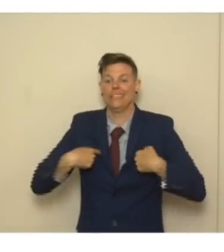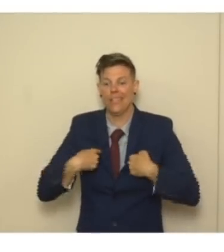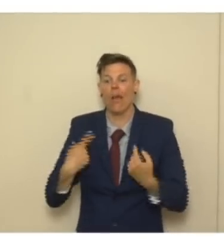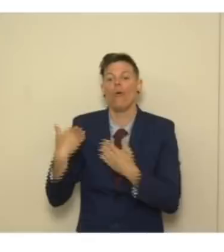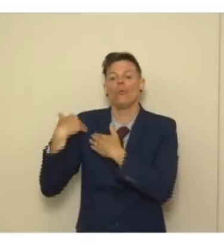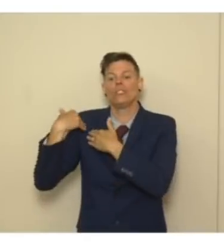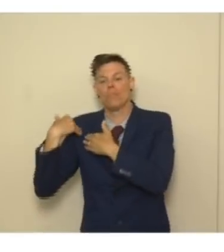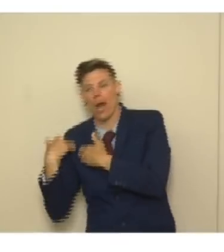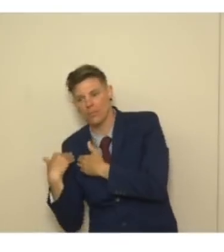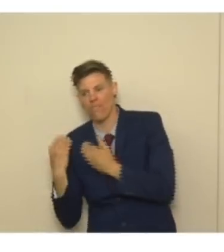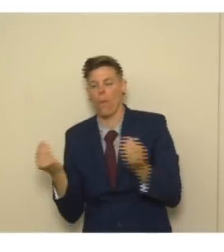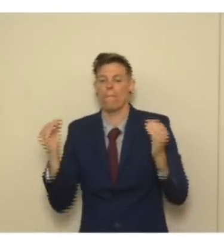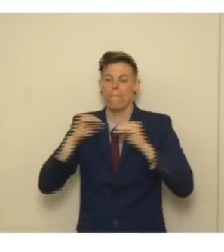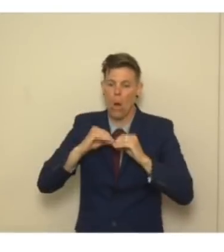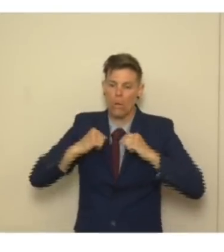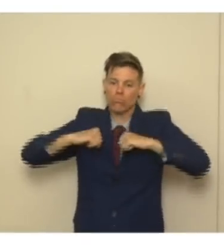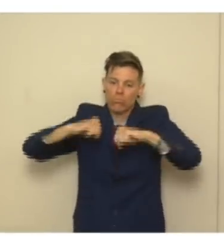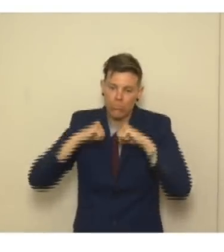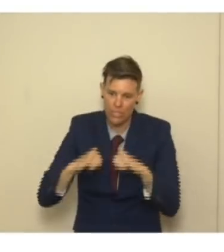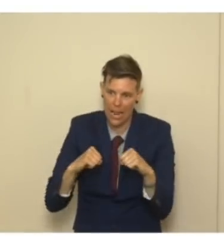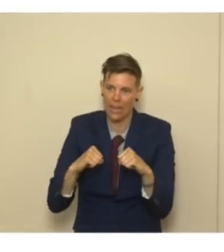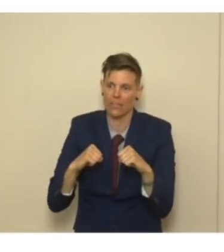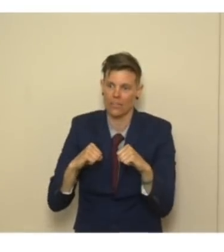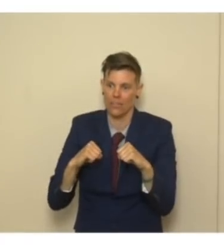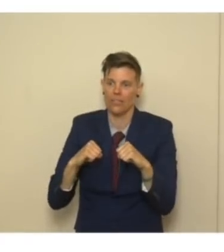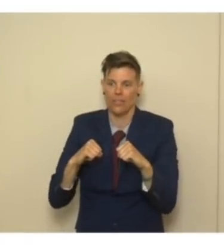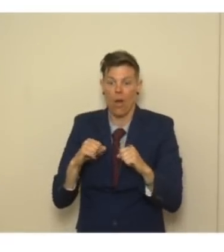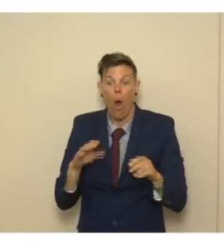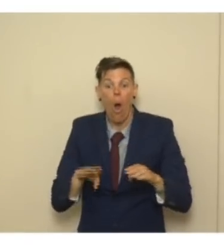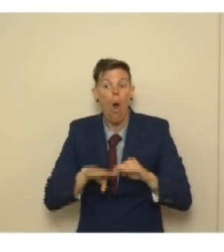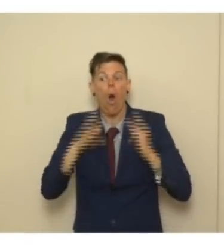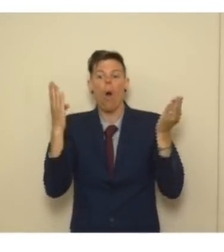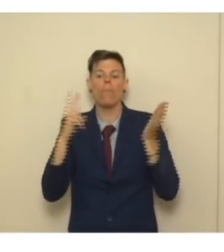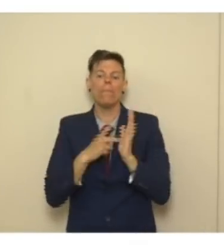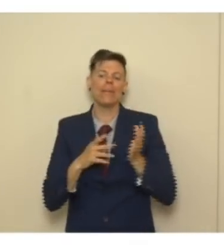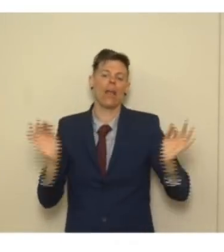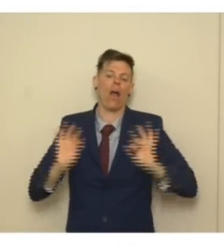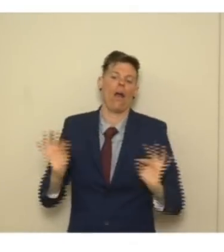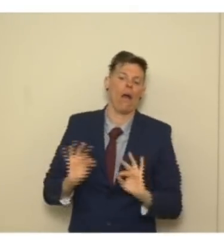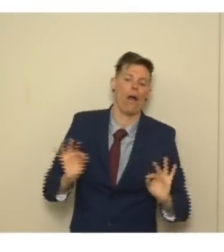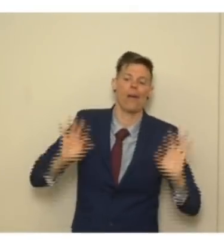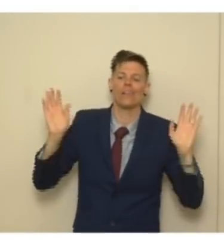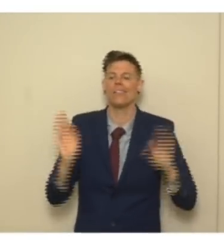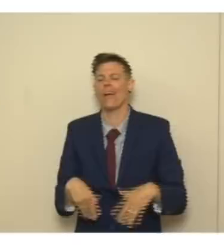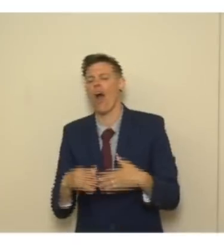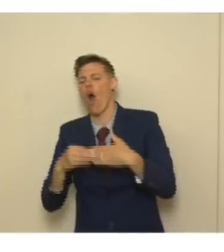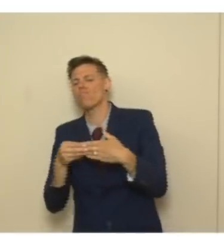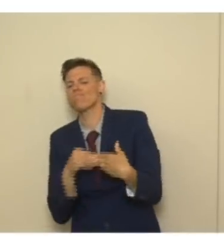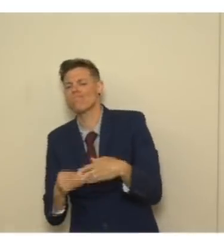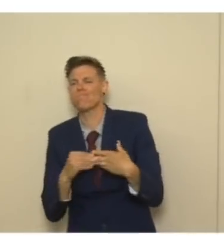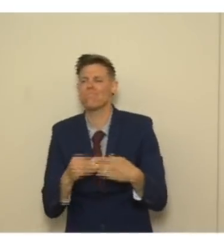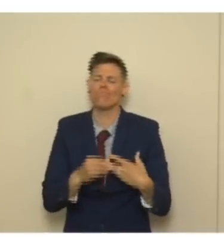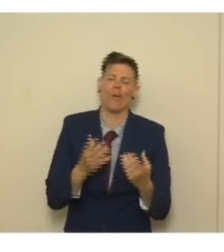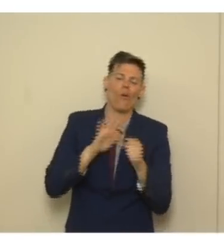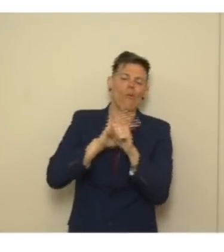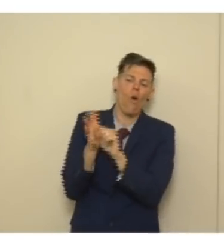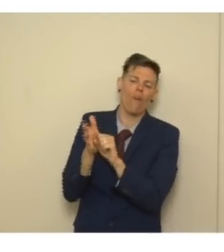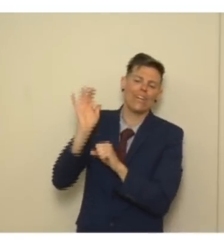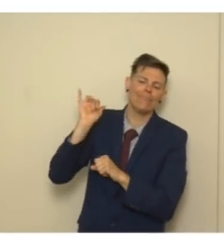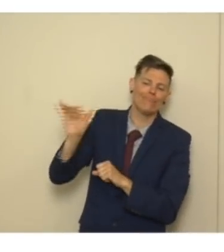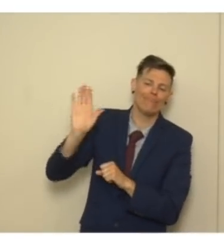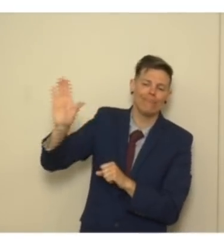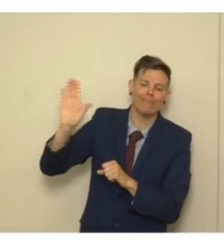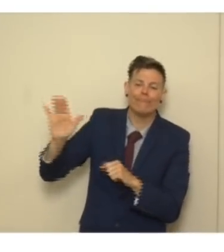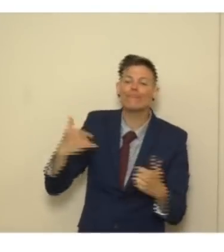mean relax prevention, does not mean relax COVID-safe behaviors, does not mean relax wearing